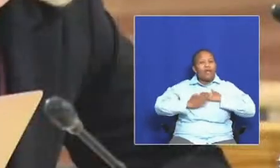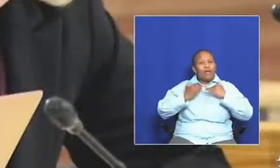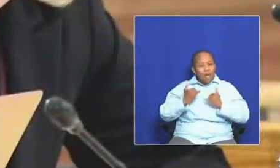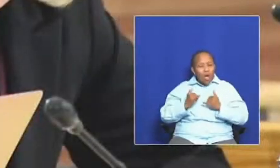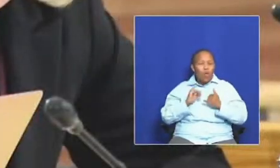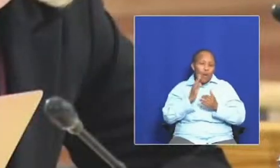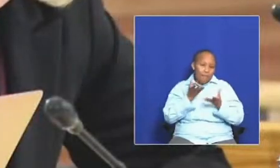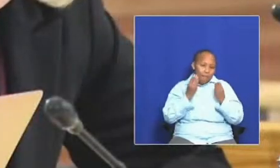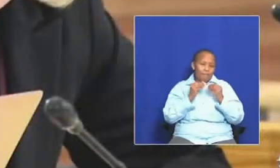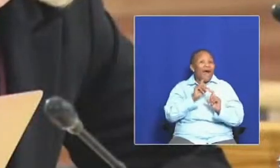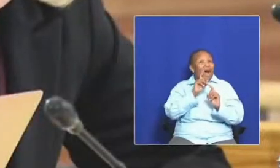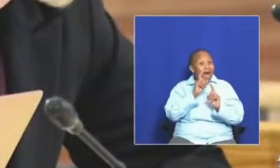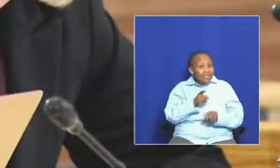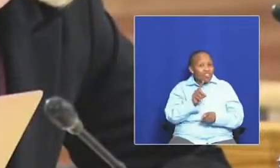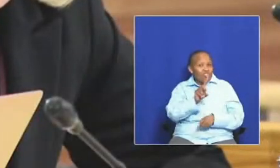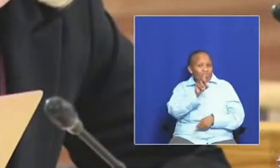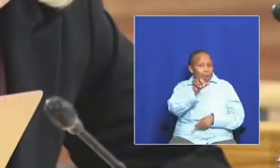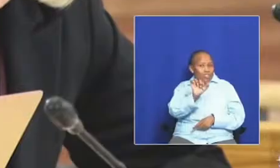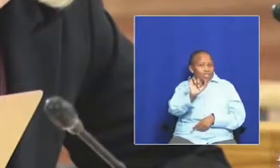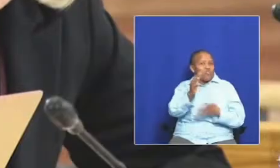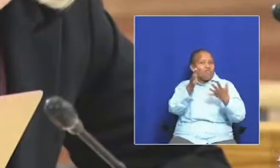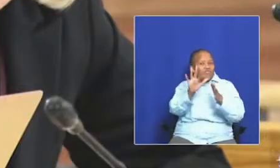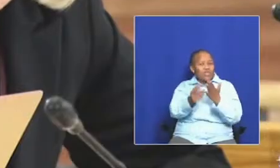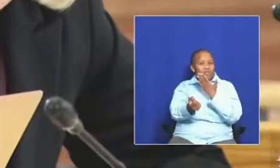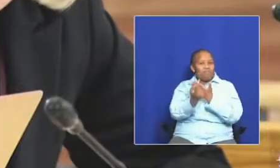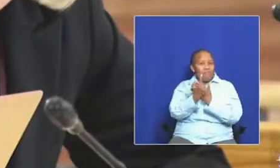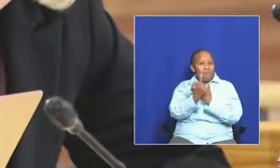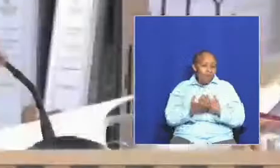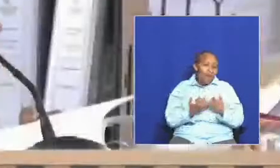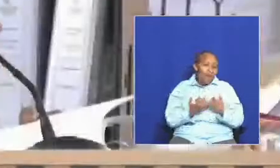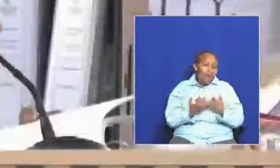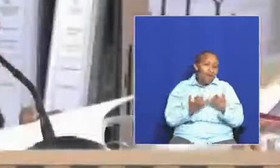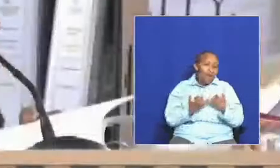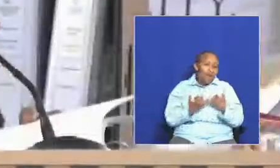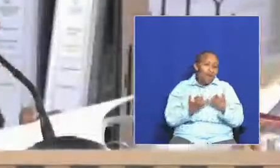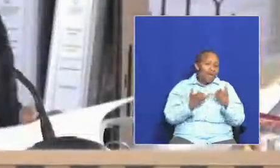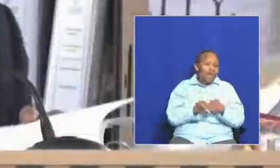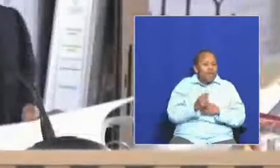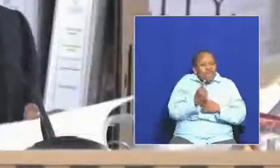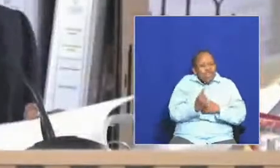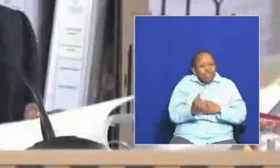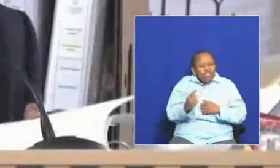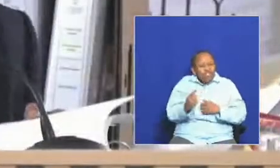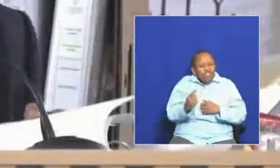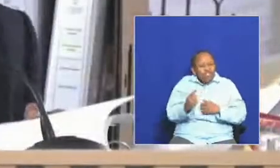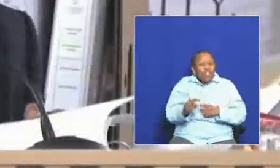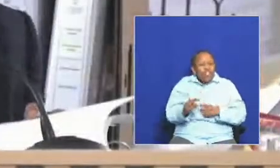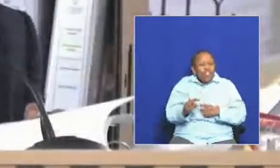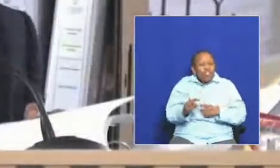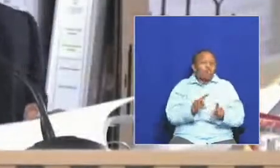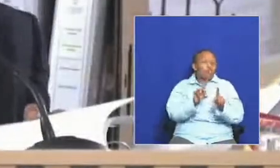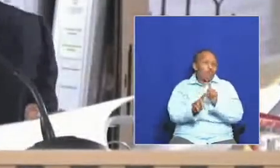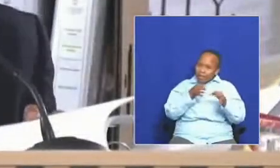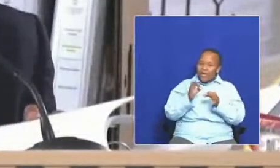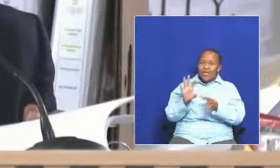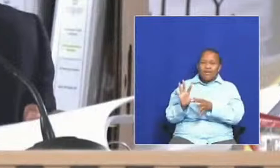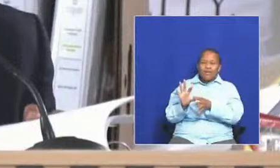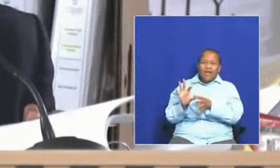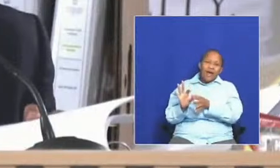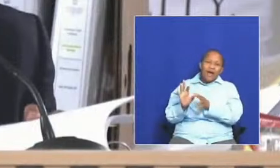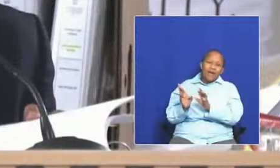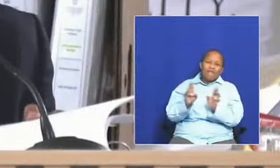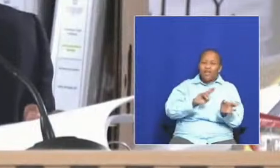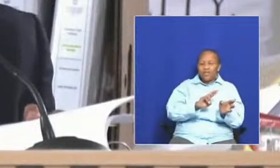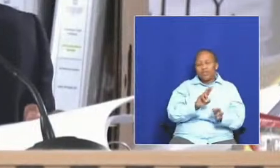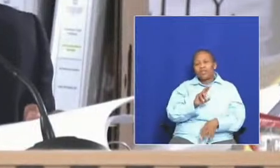run the risk that to every question, I must say, this particular question refers to the term of reference number